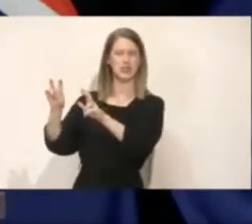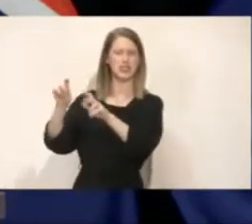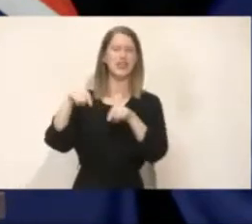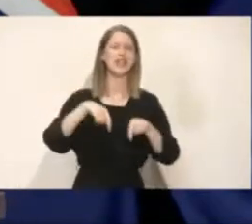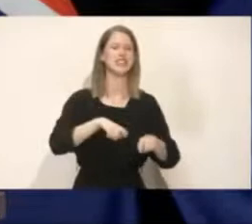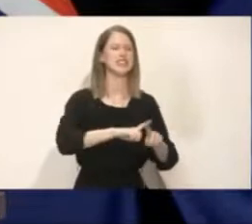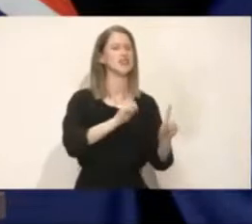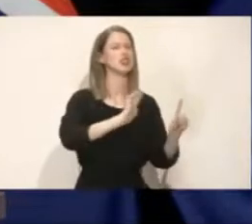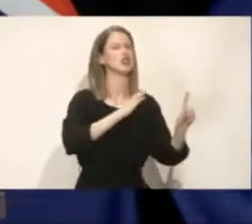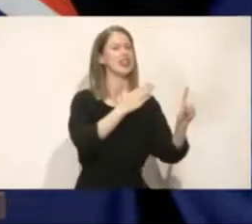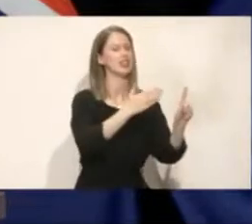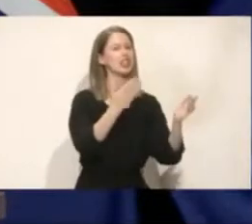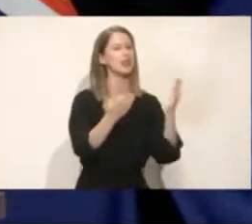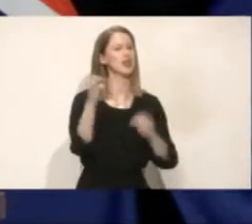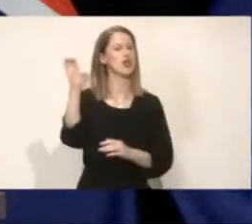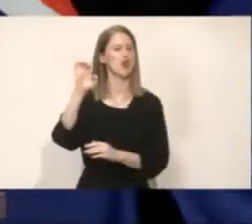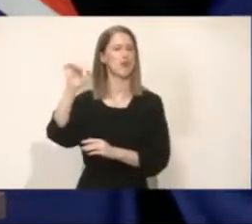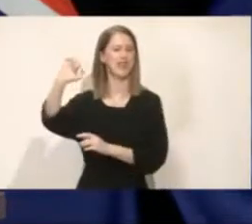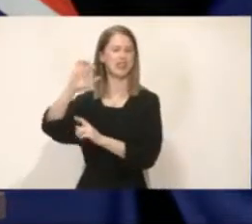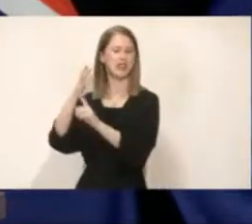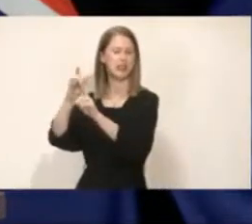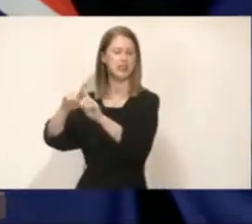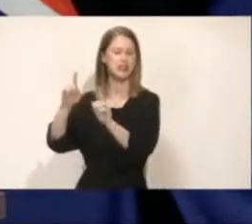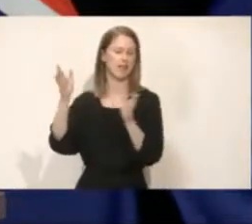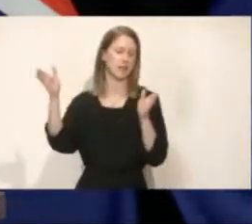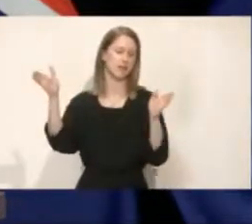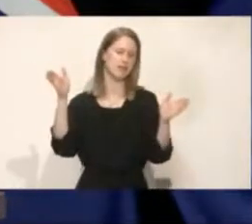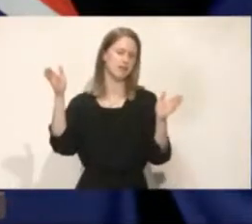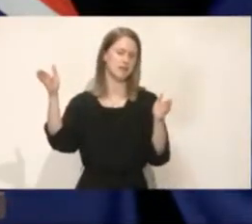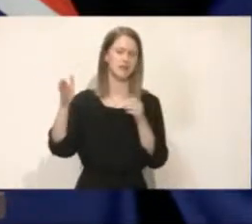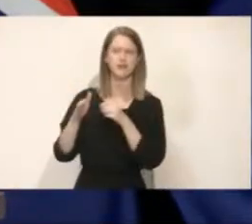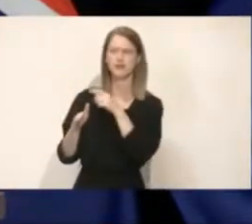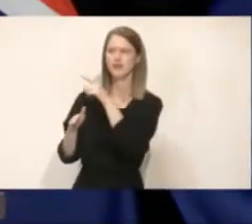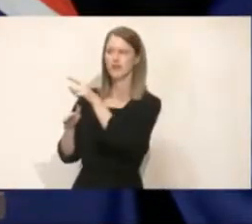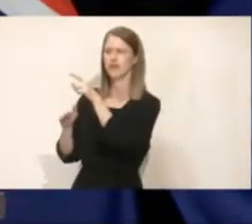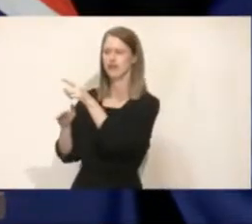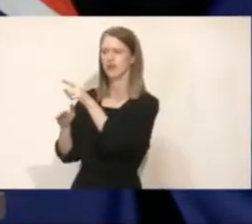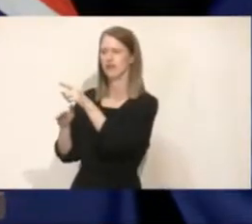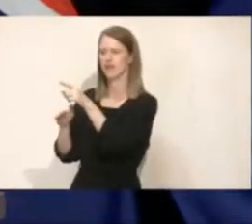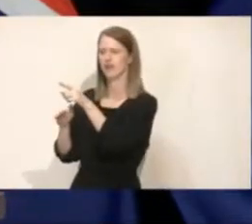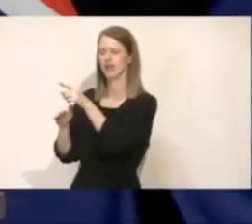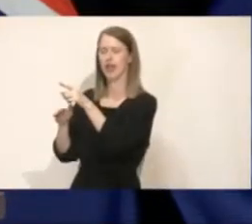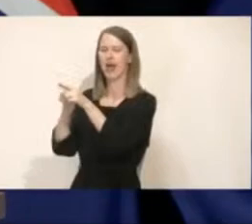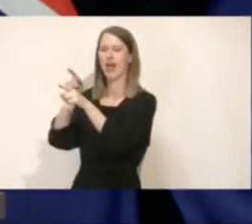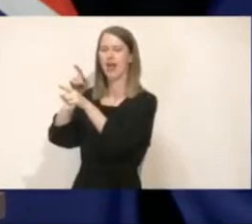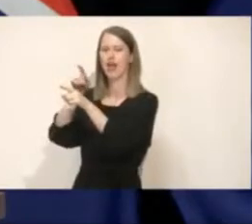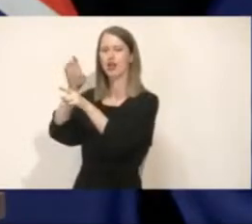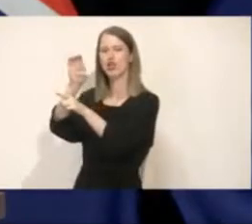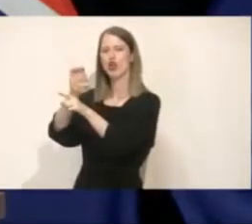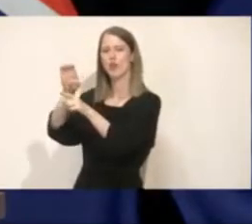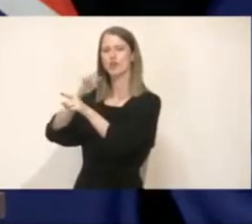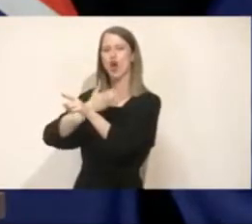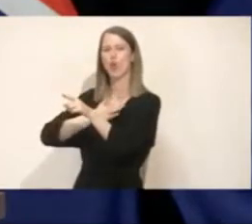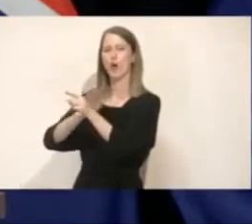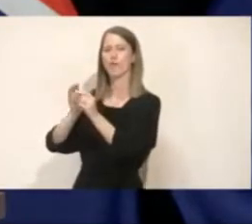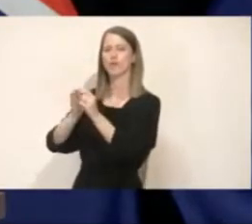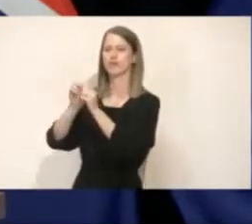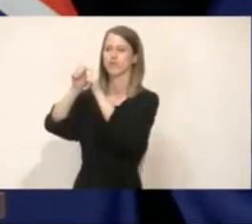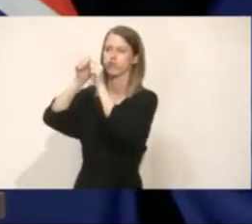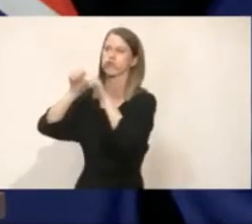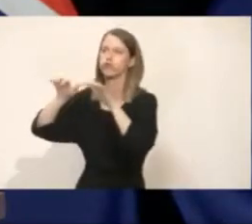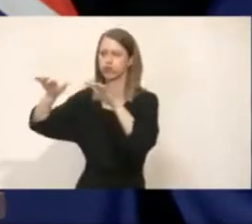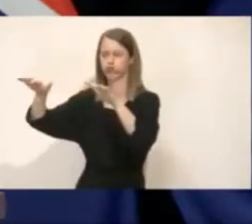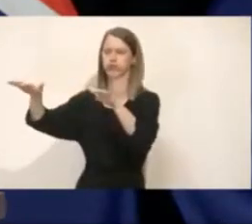strategy than Europe. And so they're, of course, trying to make sure that they don't see these large, waves that overwhelm